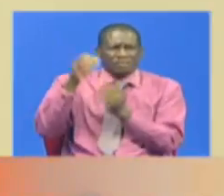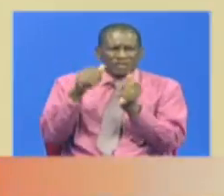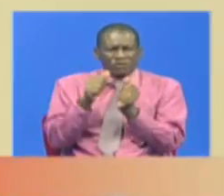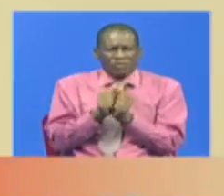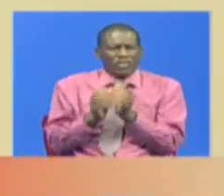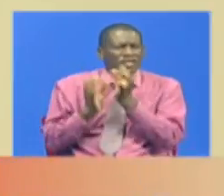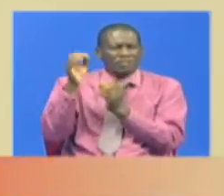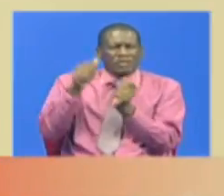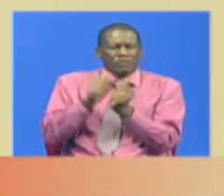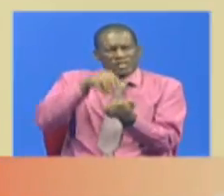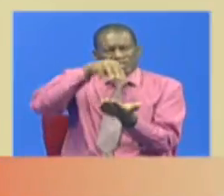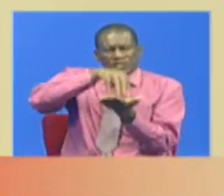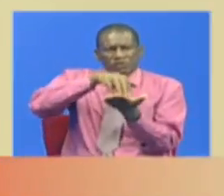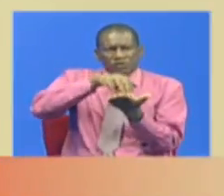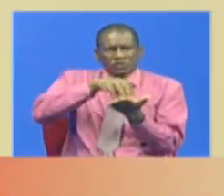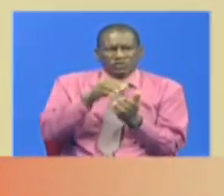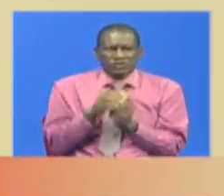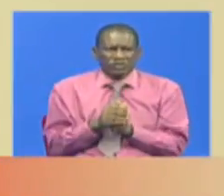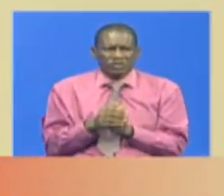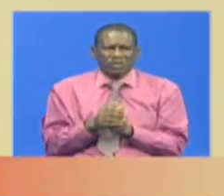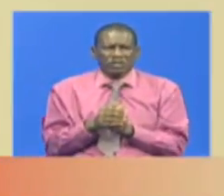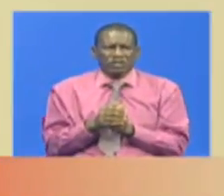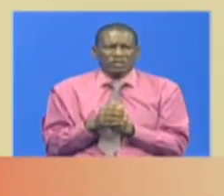the circumstances.